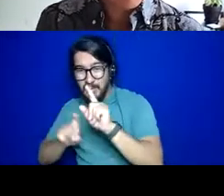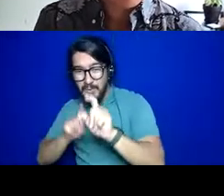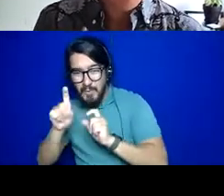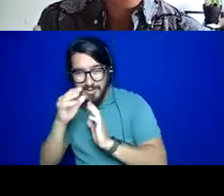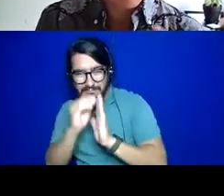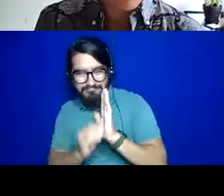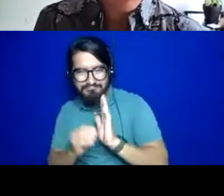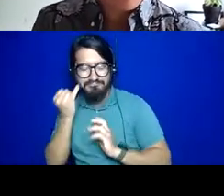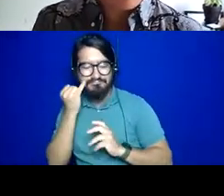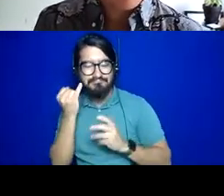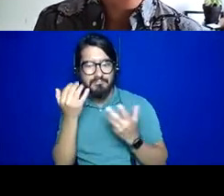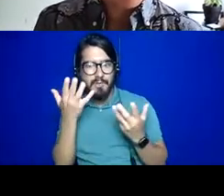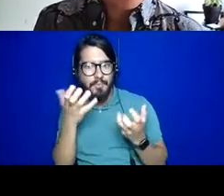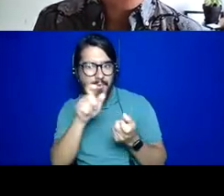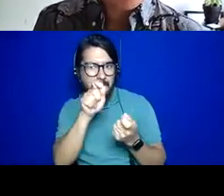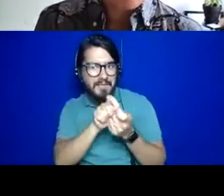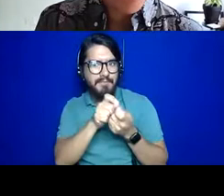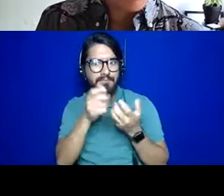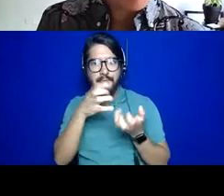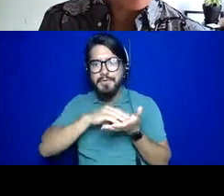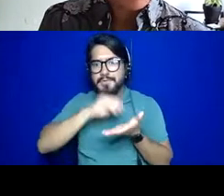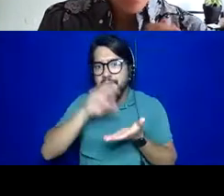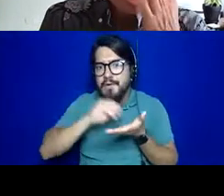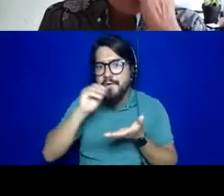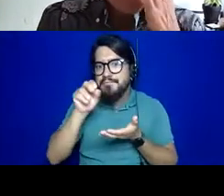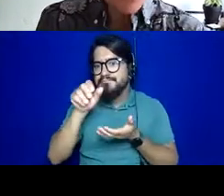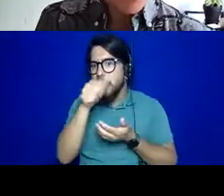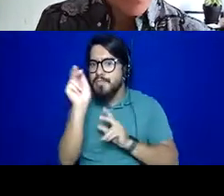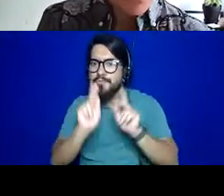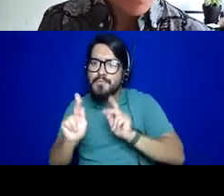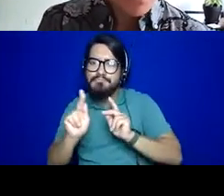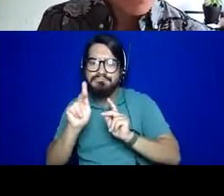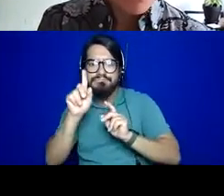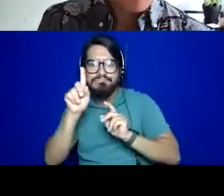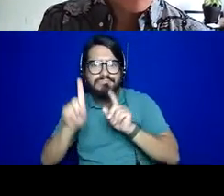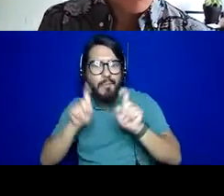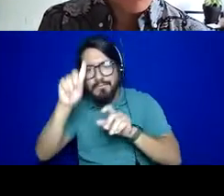that you've been trying to work on or other questions that you've had.